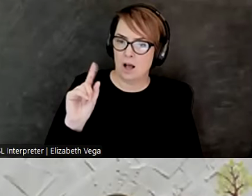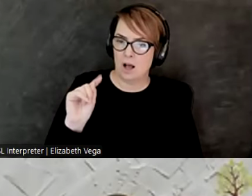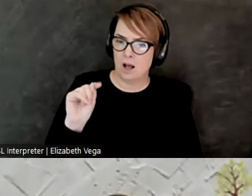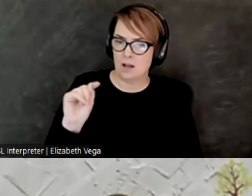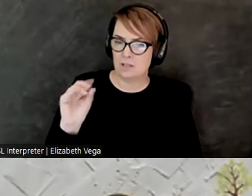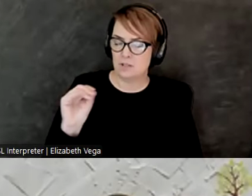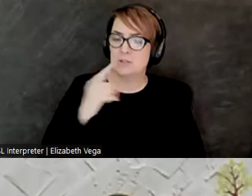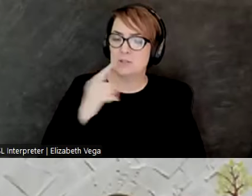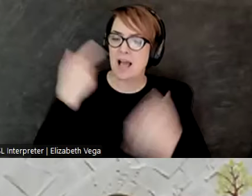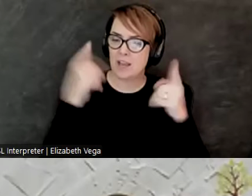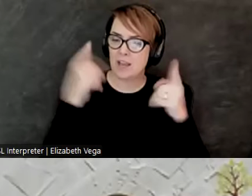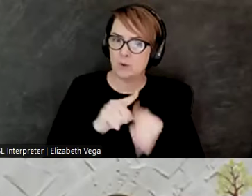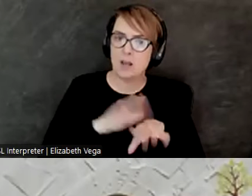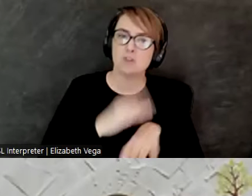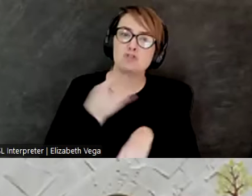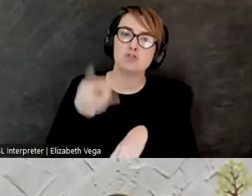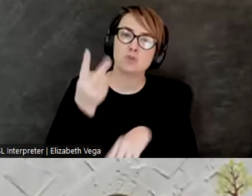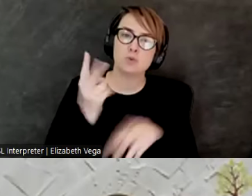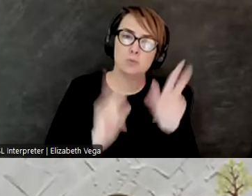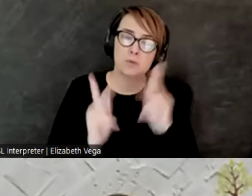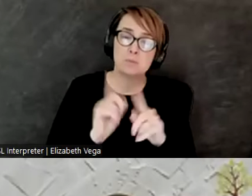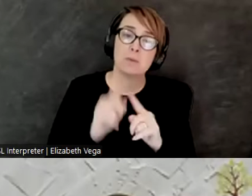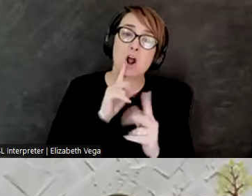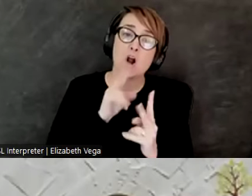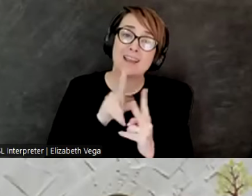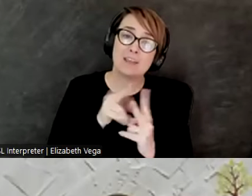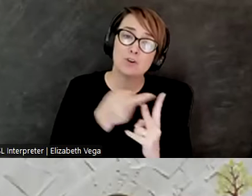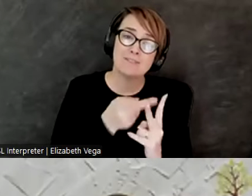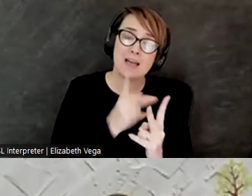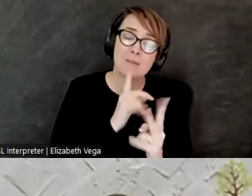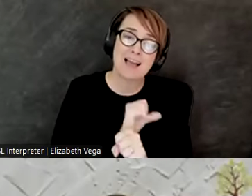persons. Are either of these people actual consumers?